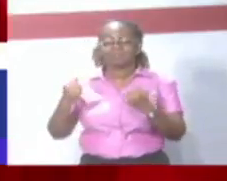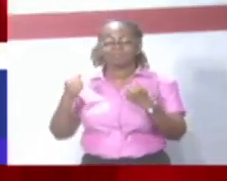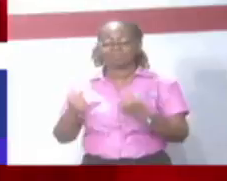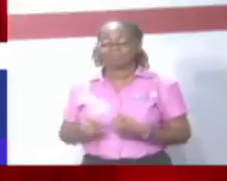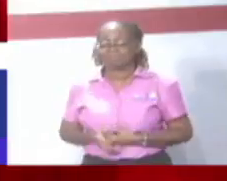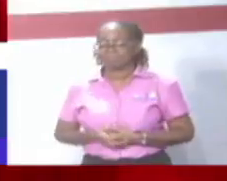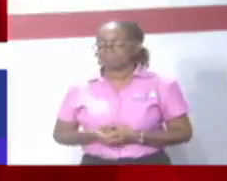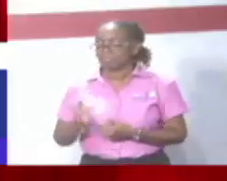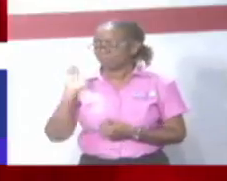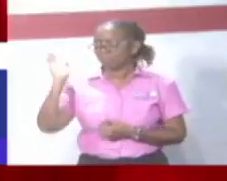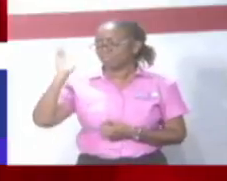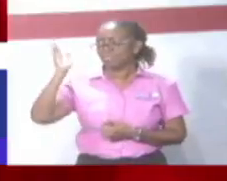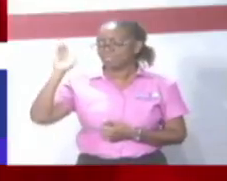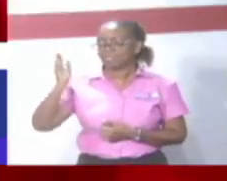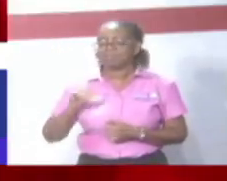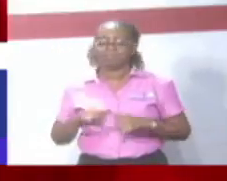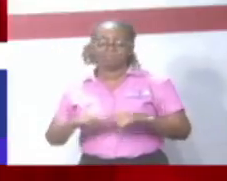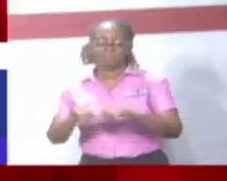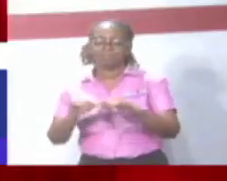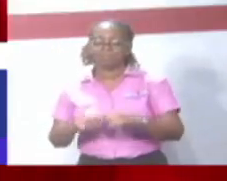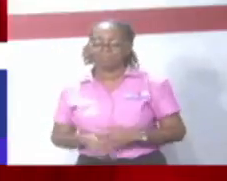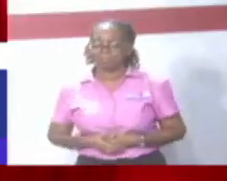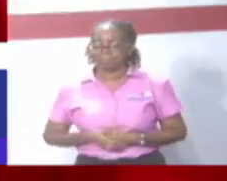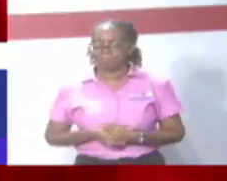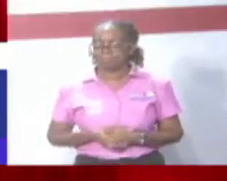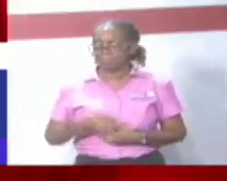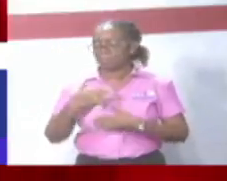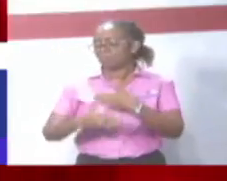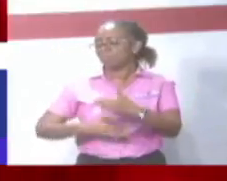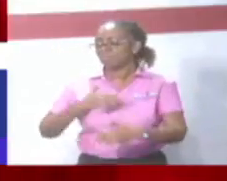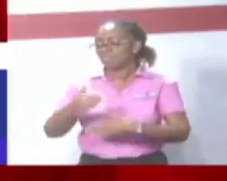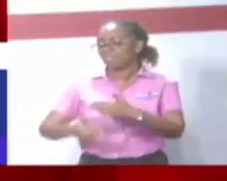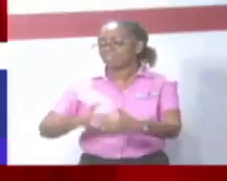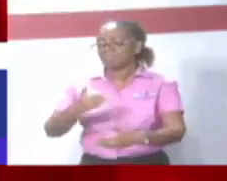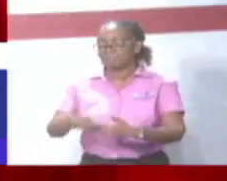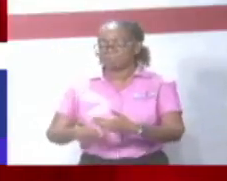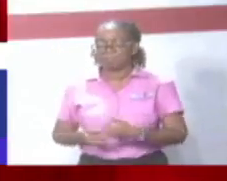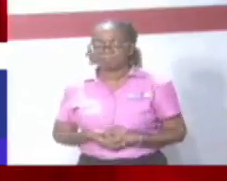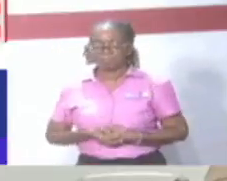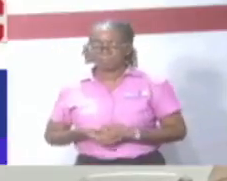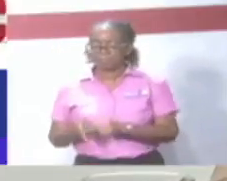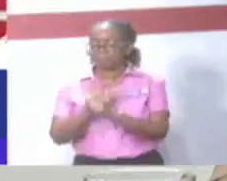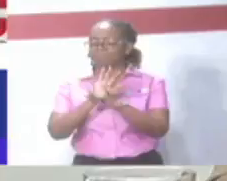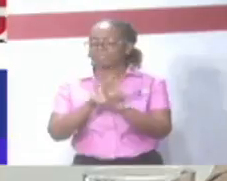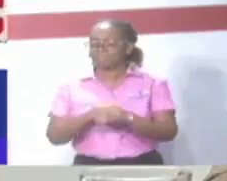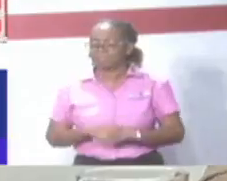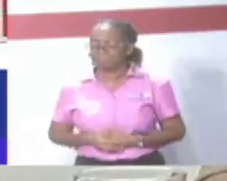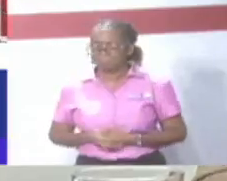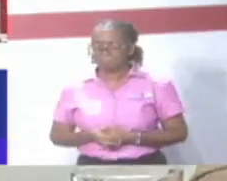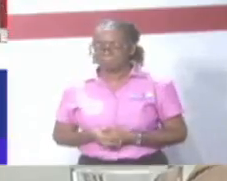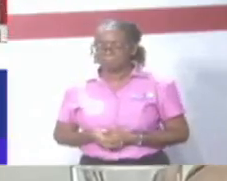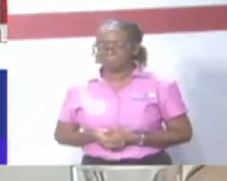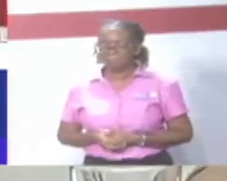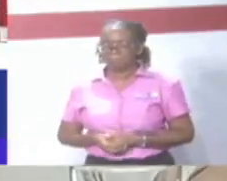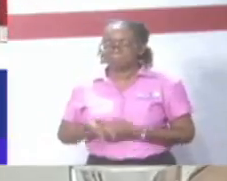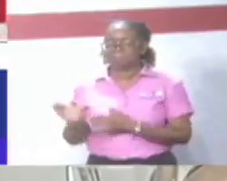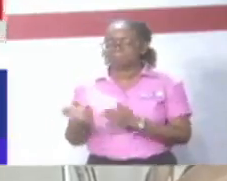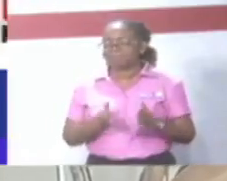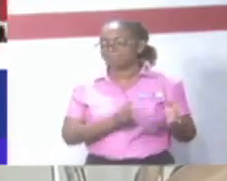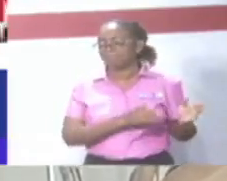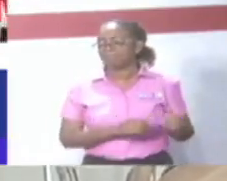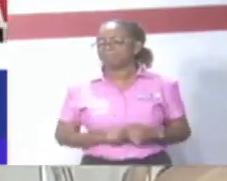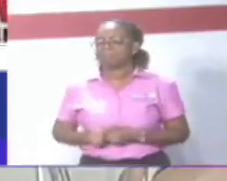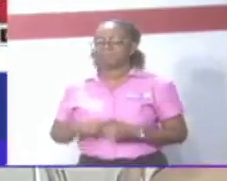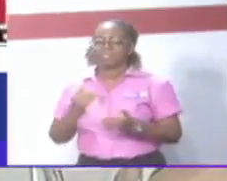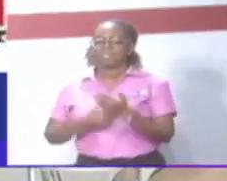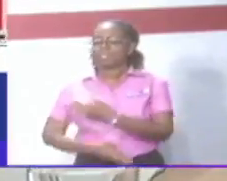continued progress of our national COVID-19 vaccination campaign. Thank you. Thank you very much, Al. Good morning to Dr. Richards. Good morning